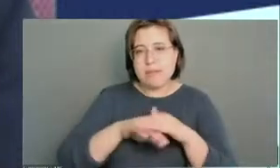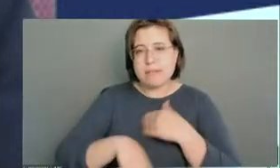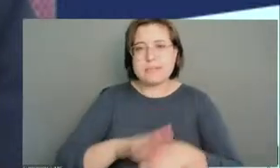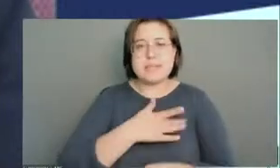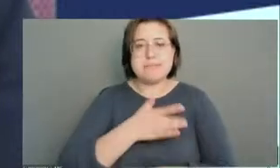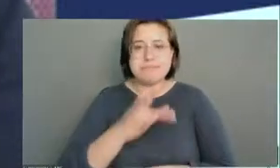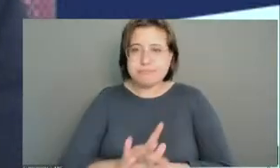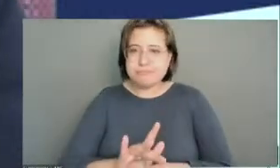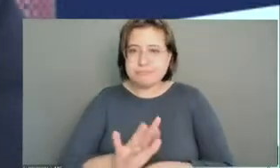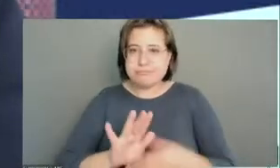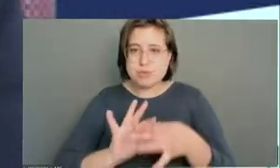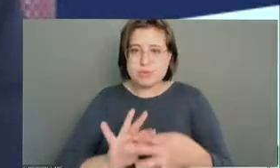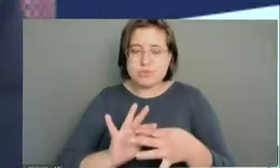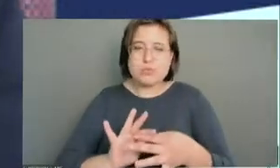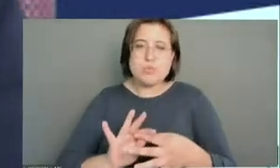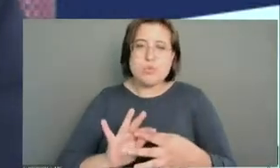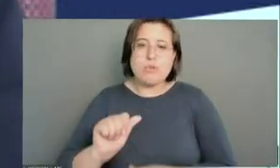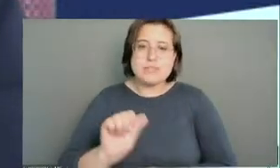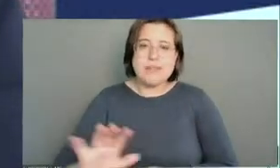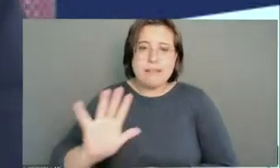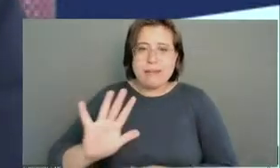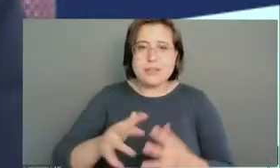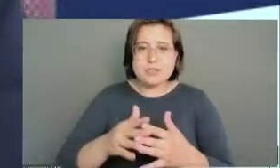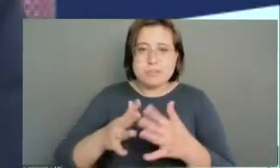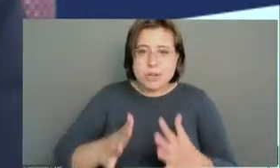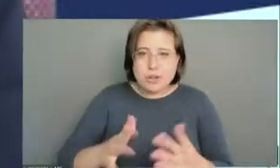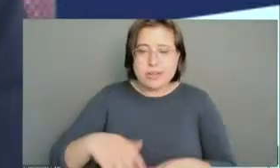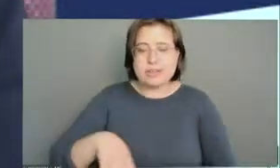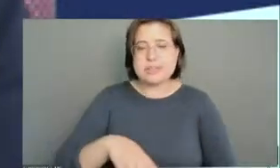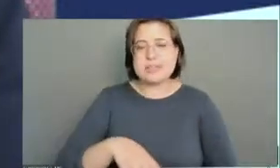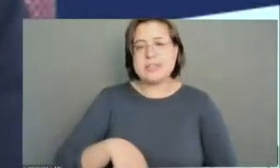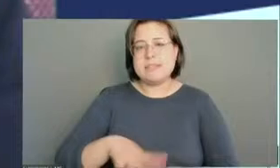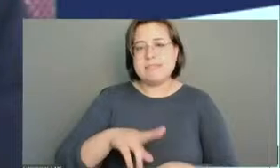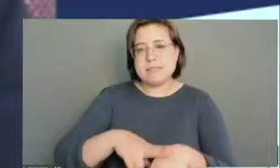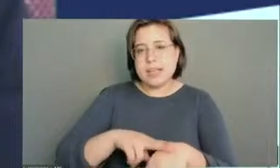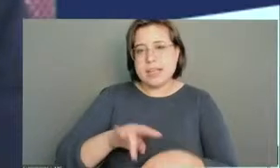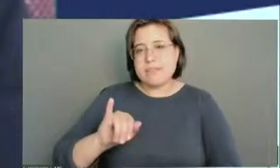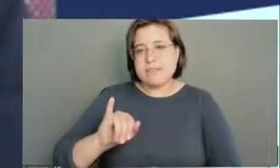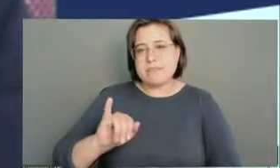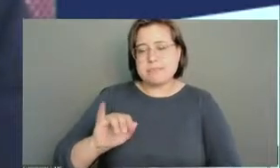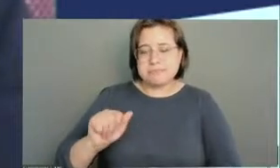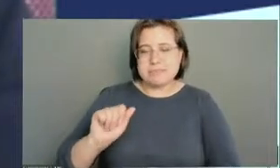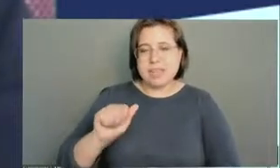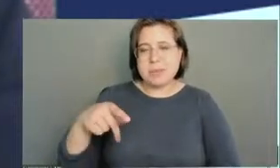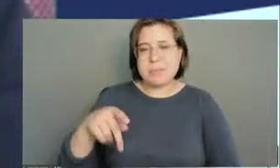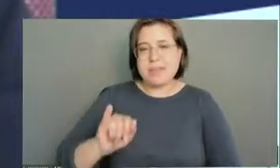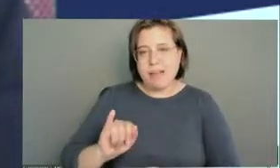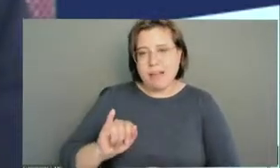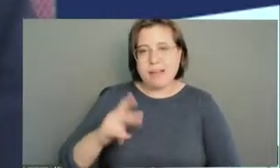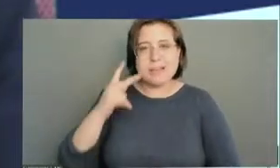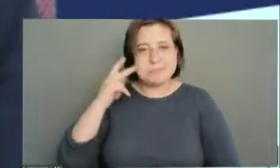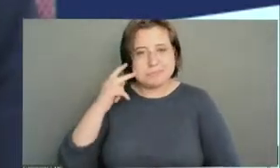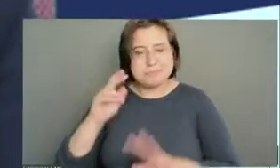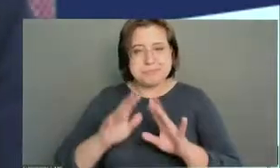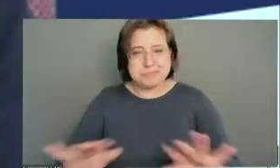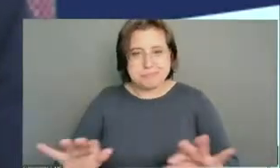sensitivity towards Asian Americans, Native Hawaiians, and Pacific Islanders, and the federal government's COVID-19 response.